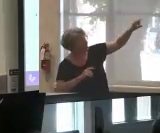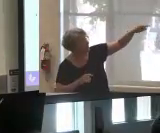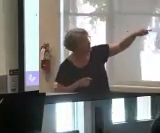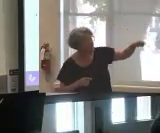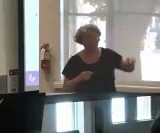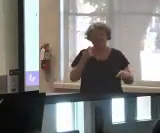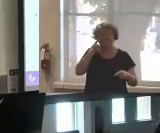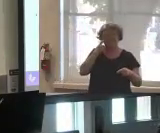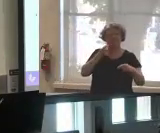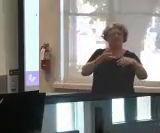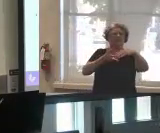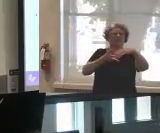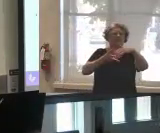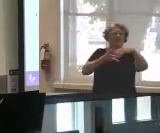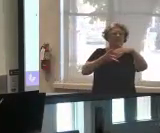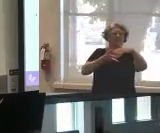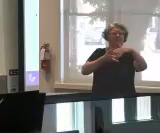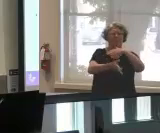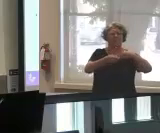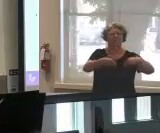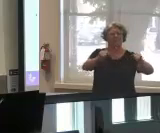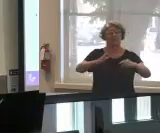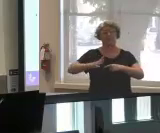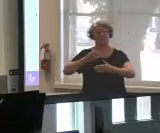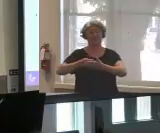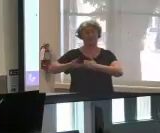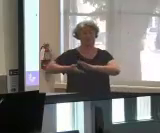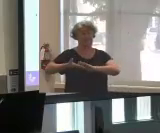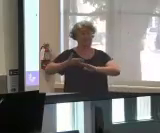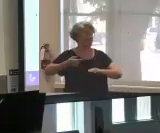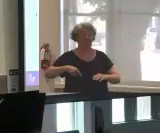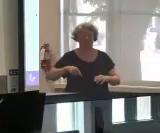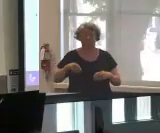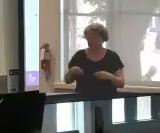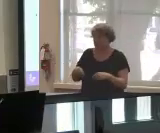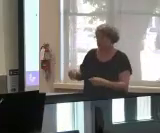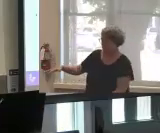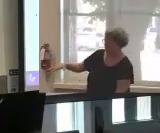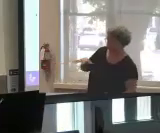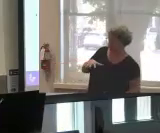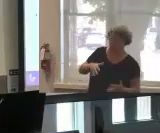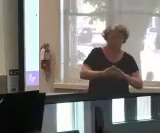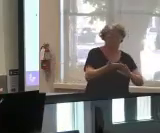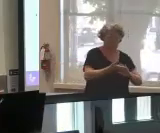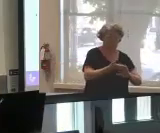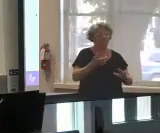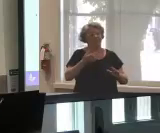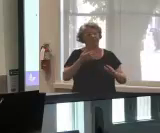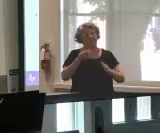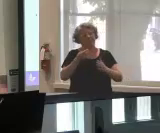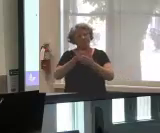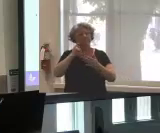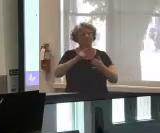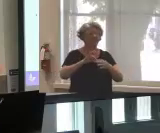garage sale. So we don't have any official funding to run the network. We have funding that runs service provision connected to the network.